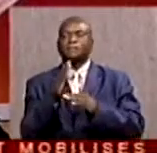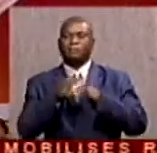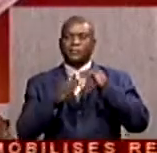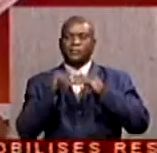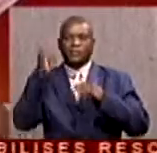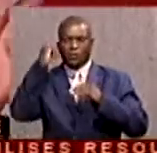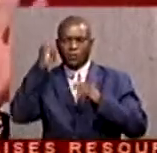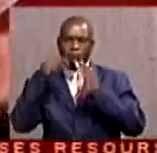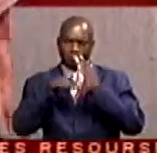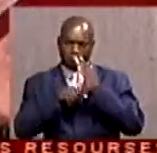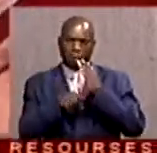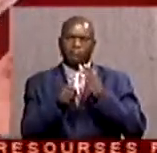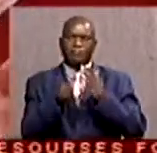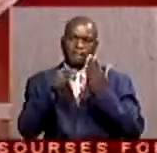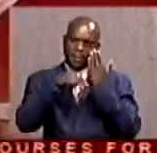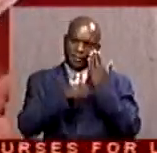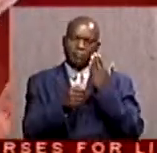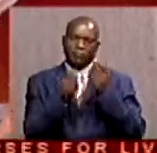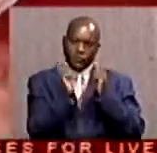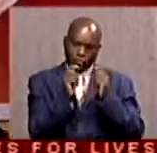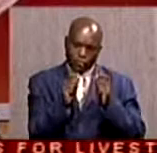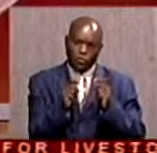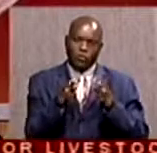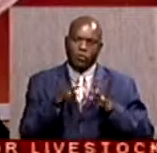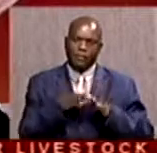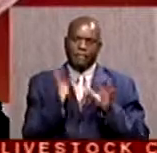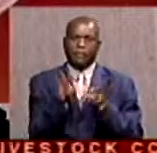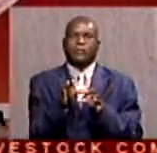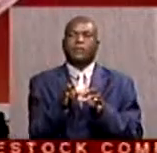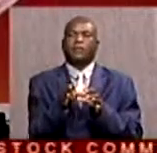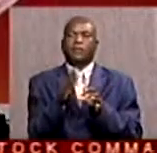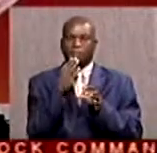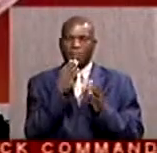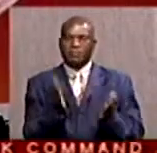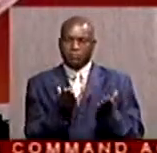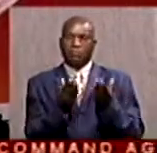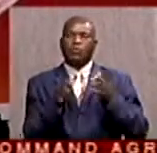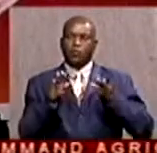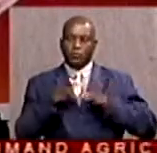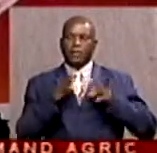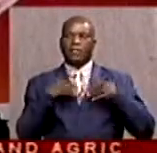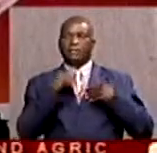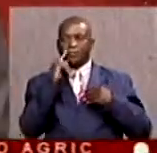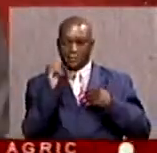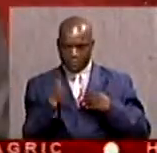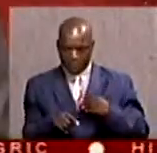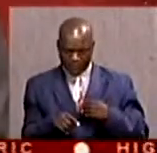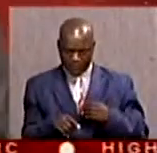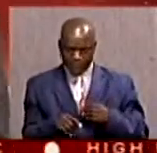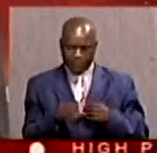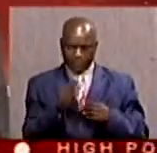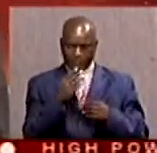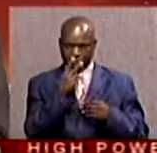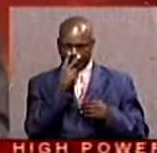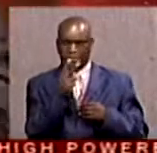women, and as I said, also preparing society, political parties to embrace women. All right, and so what do you hope